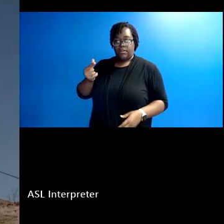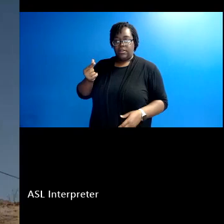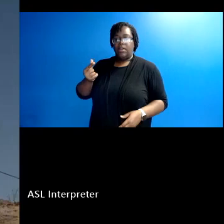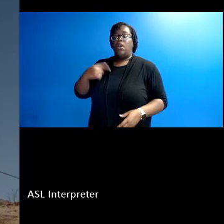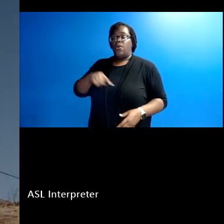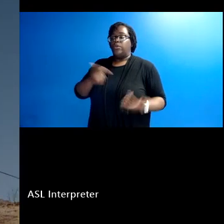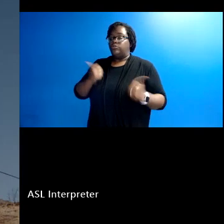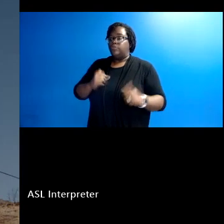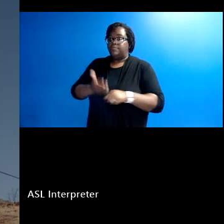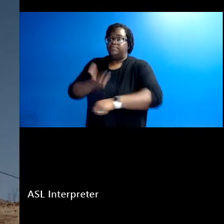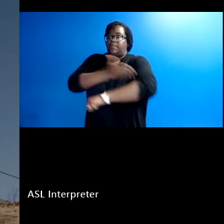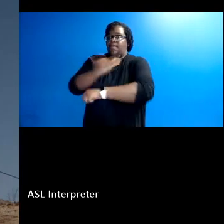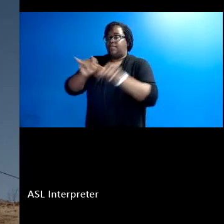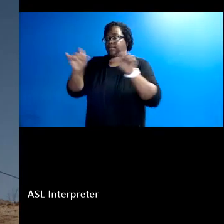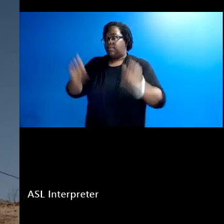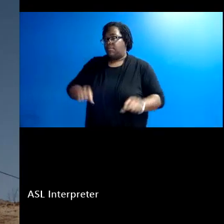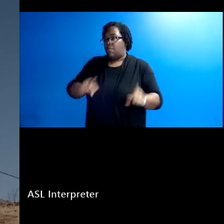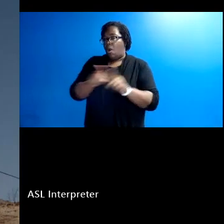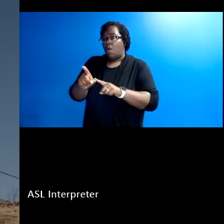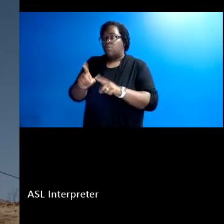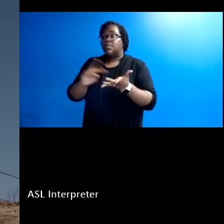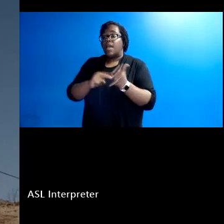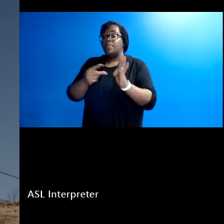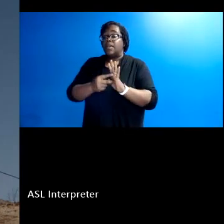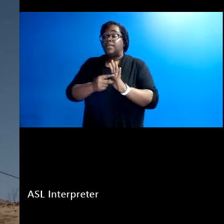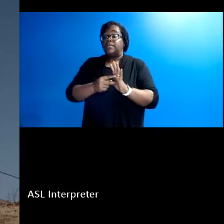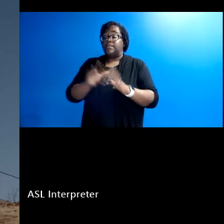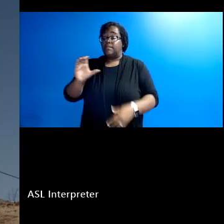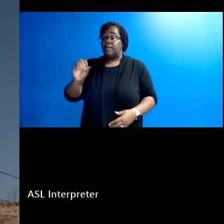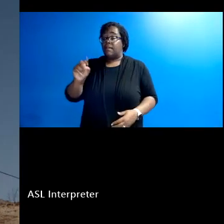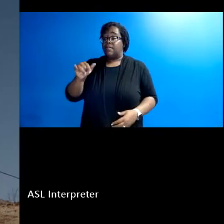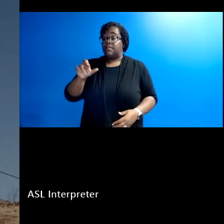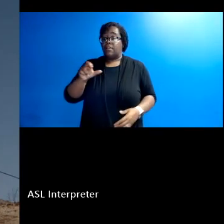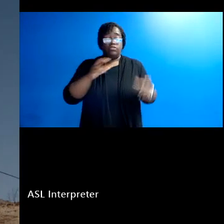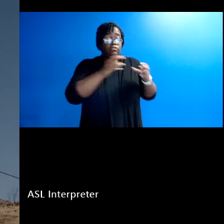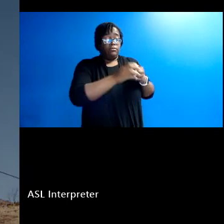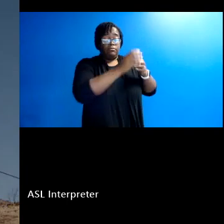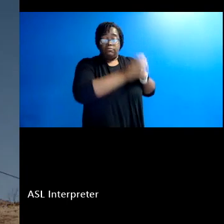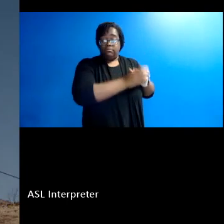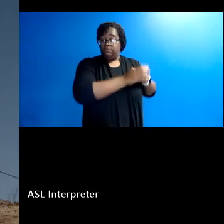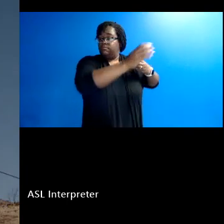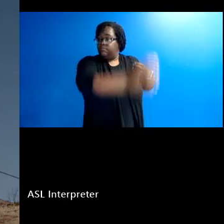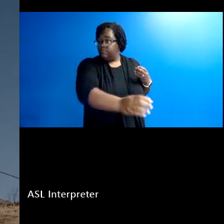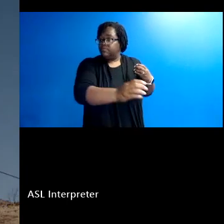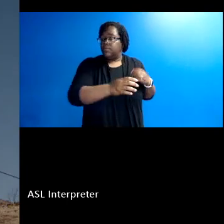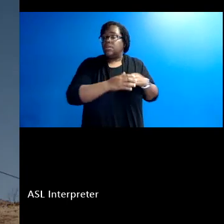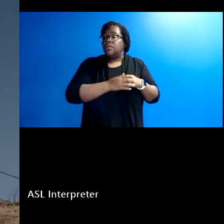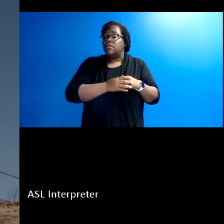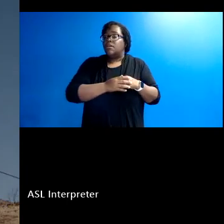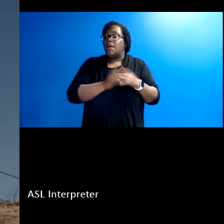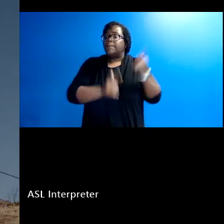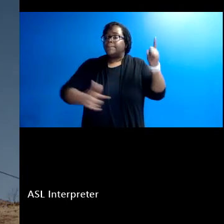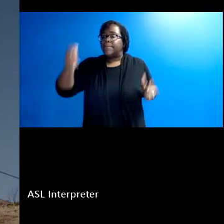system, such as larger spacing between conductors, bigger insulators, to make that system more robust